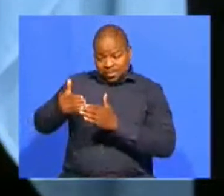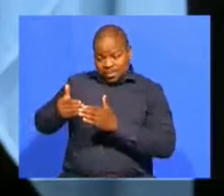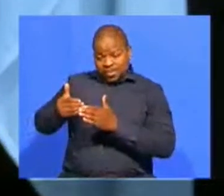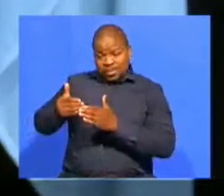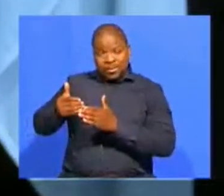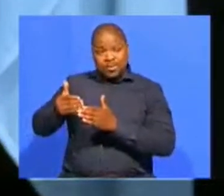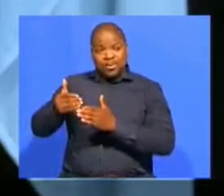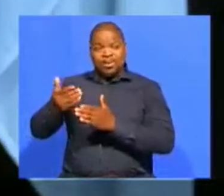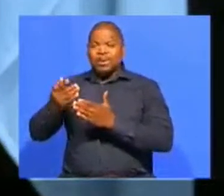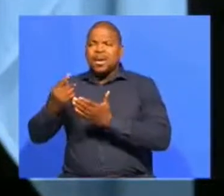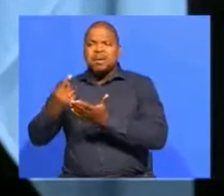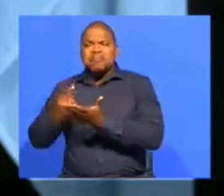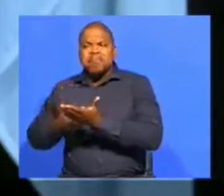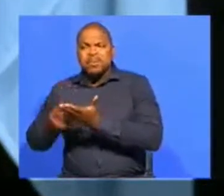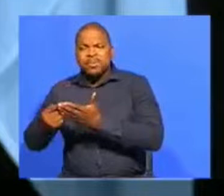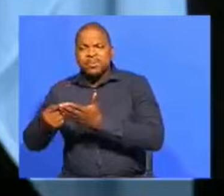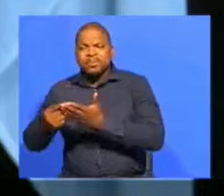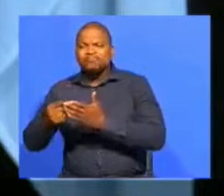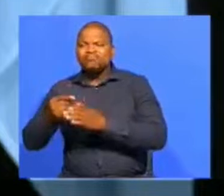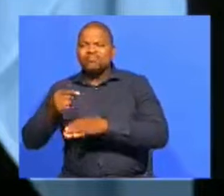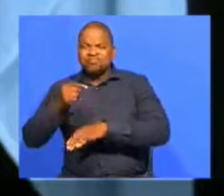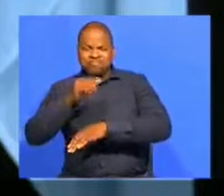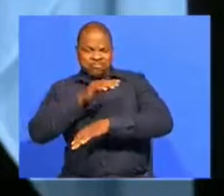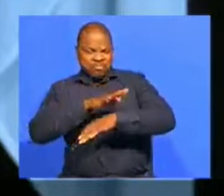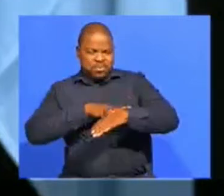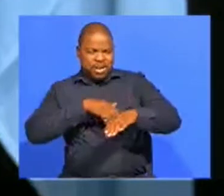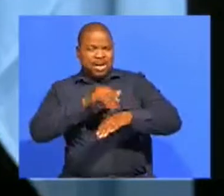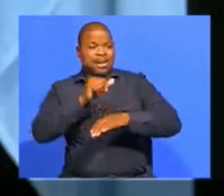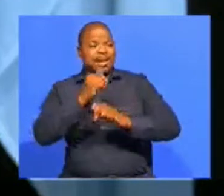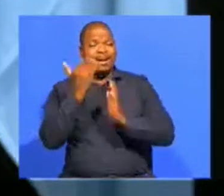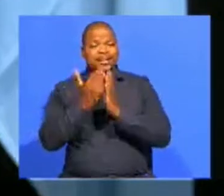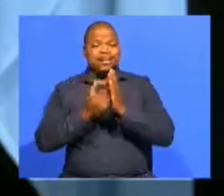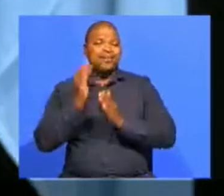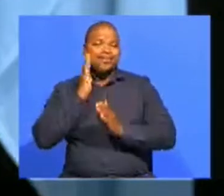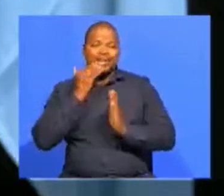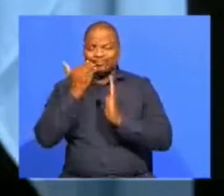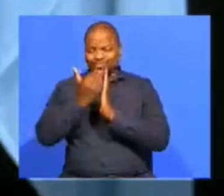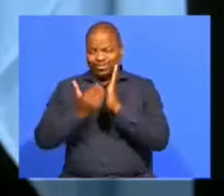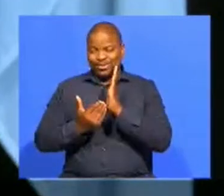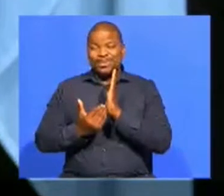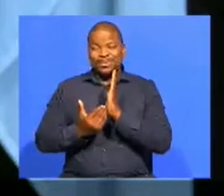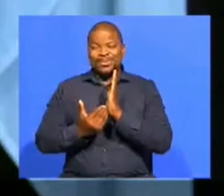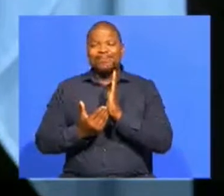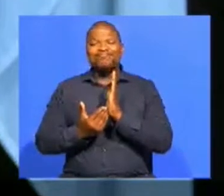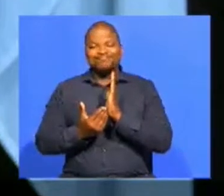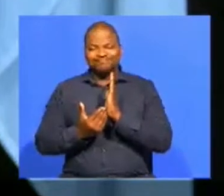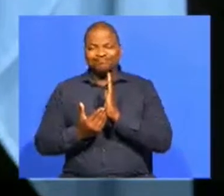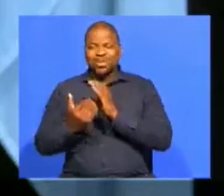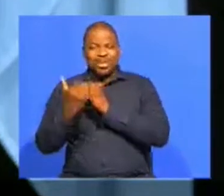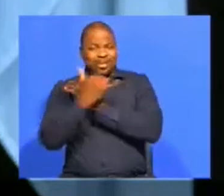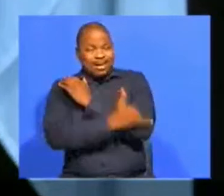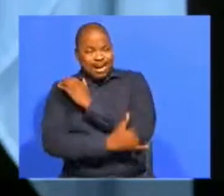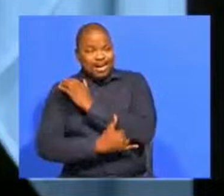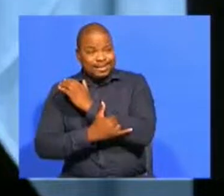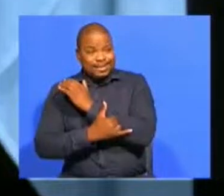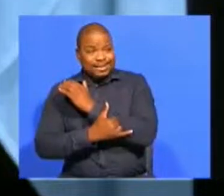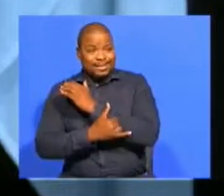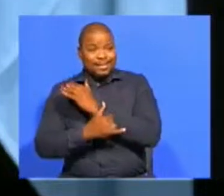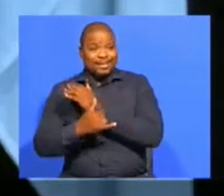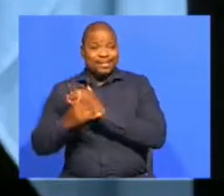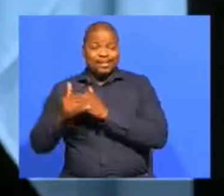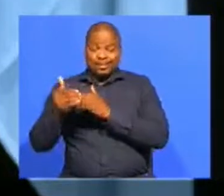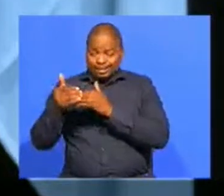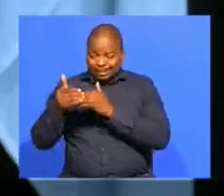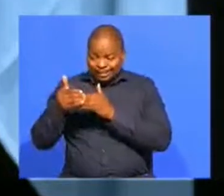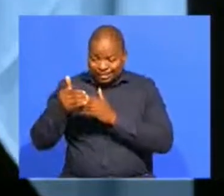you would have heard him talk about the grey listing and the black listing. Right? And we look at the countries that were, in fact,